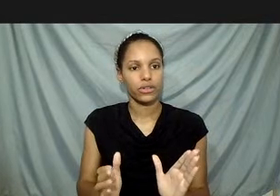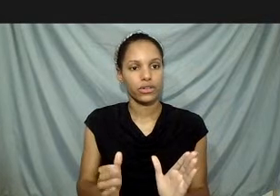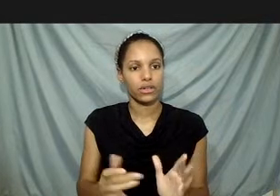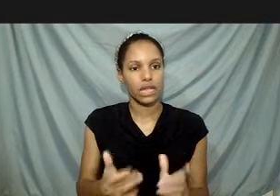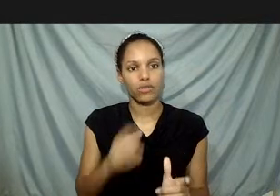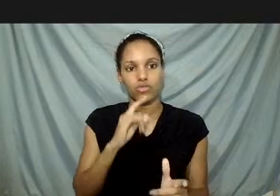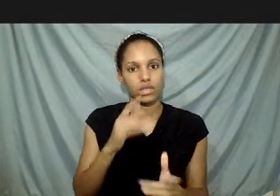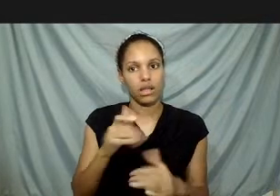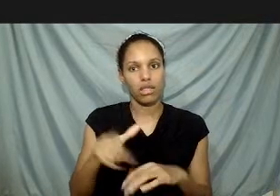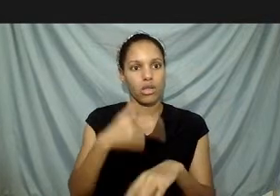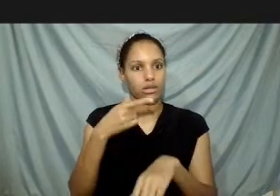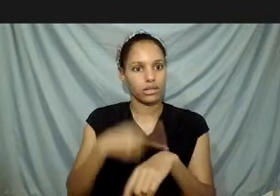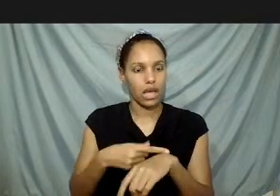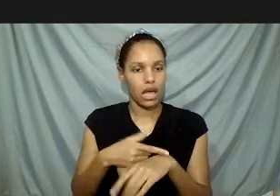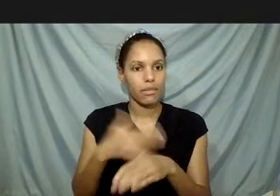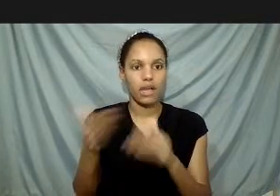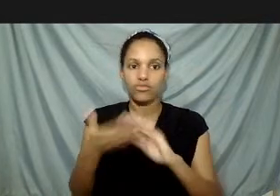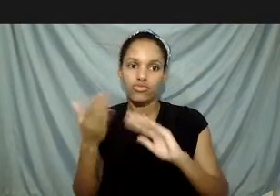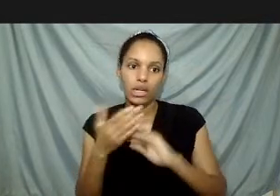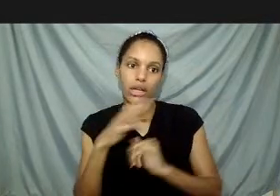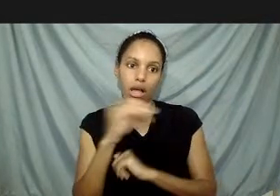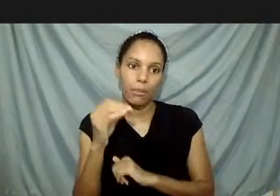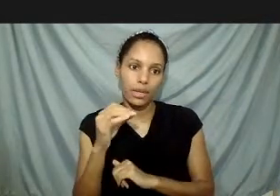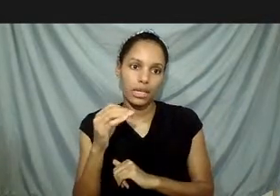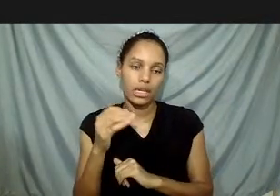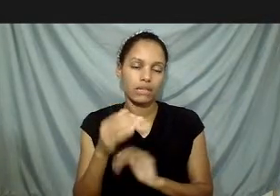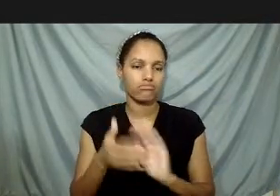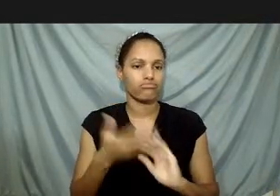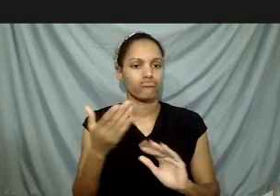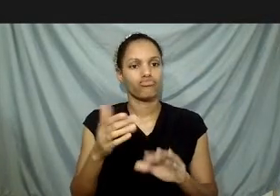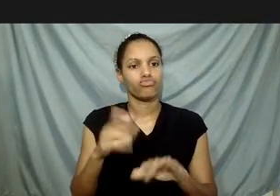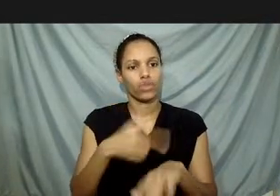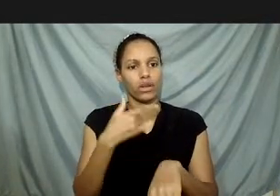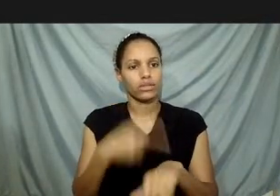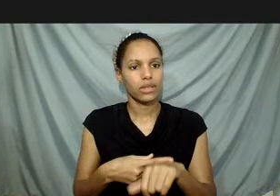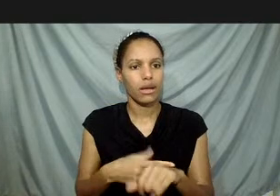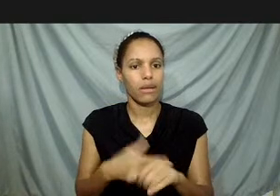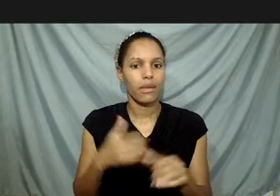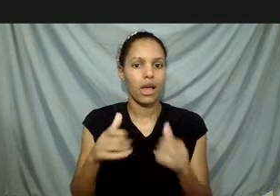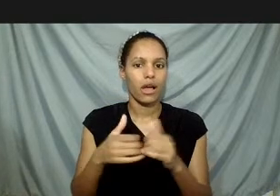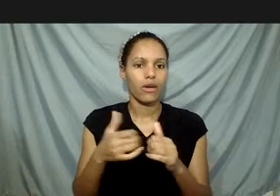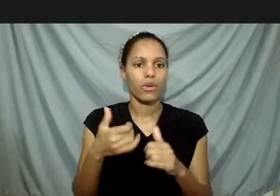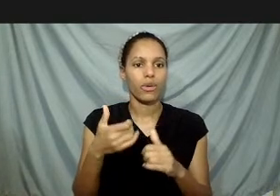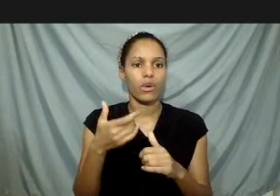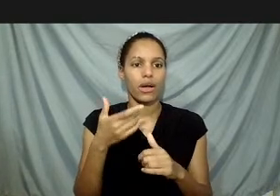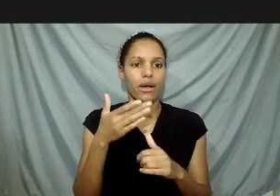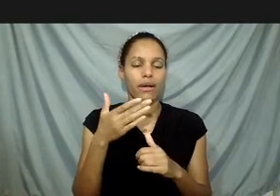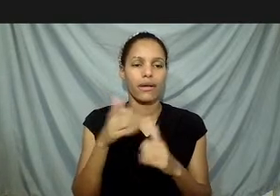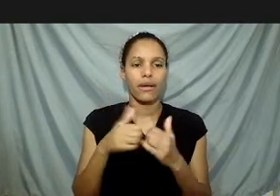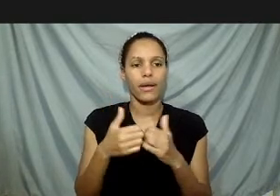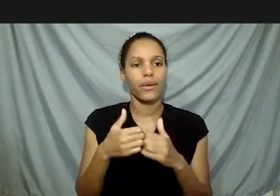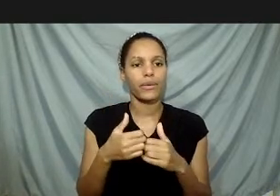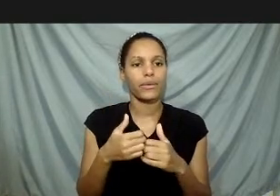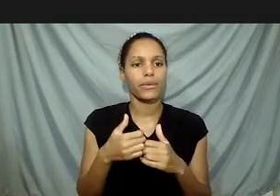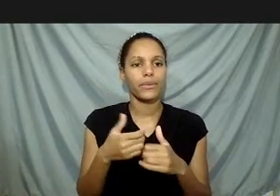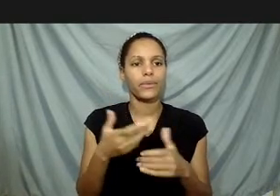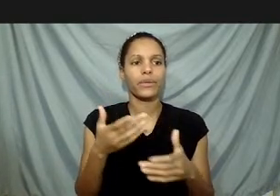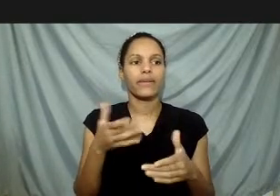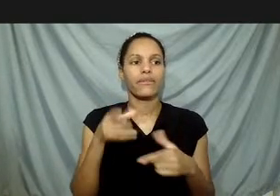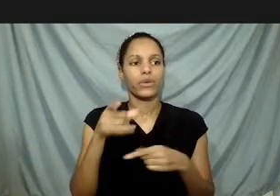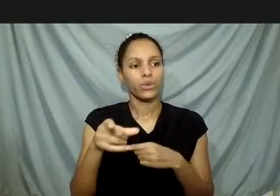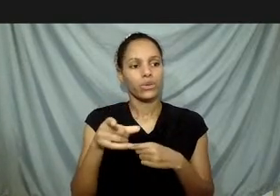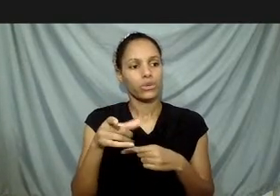myself and running a company longer than myself, how have you been how have